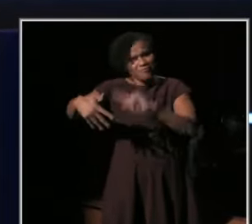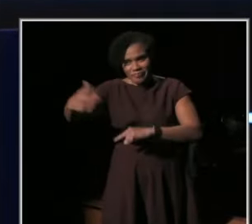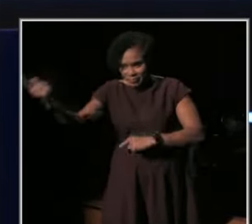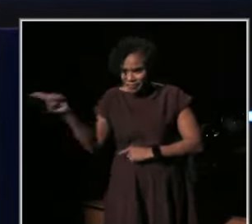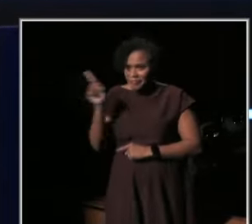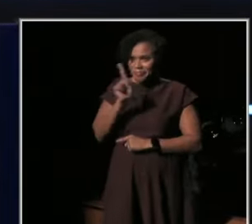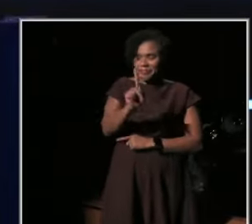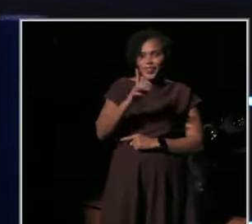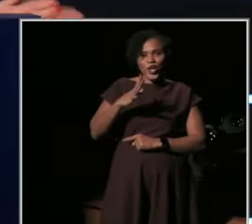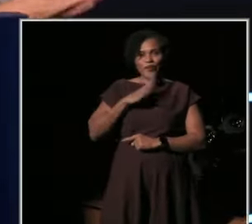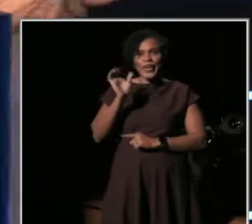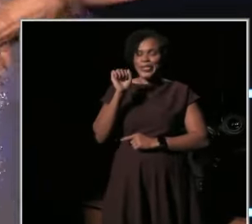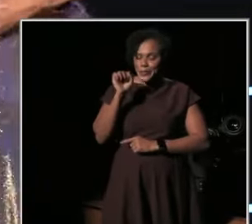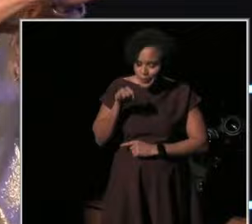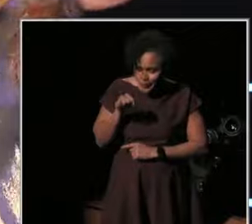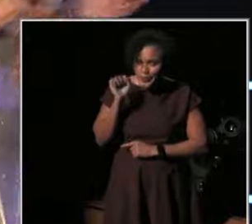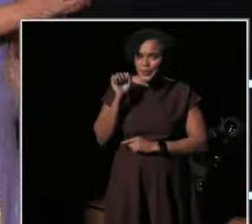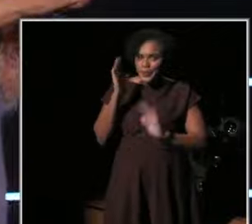going to take a bow.